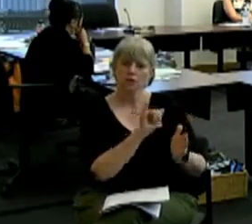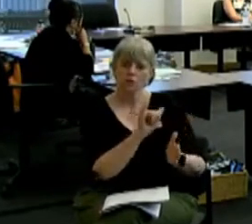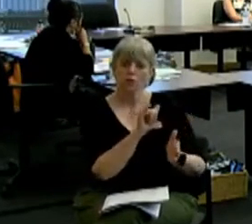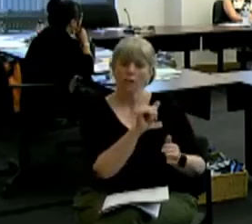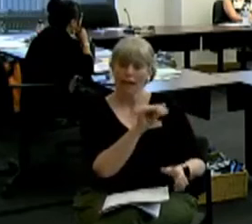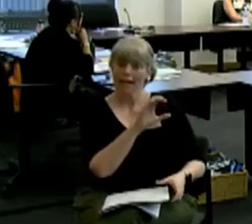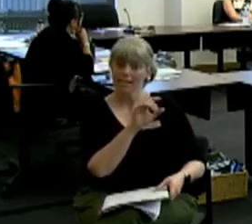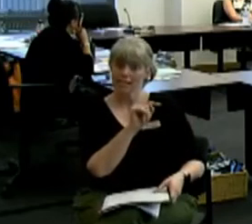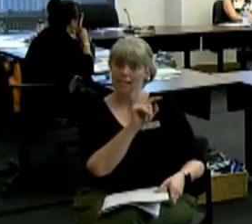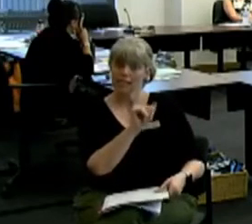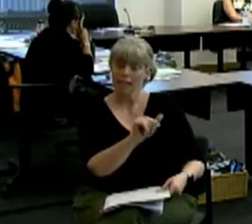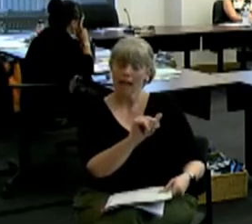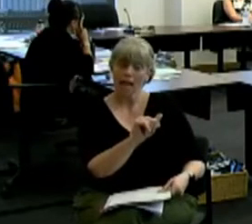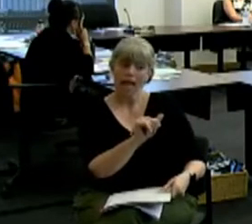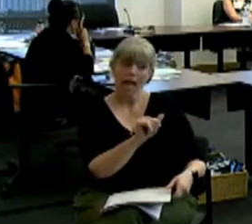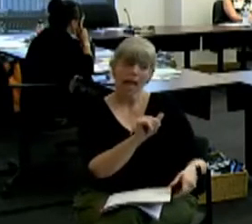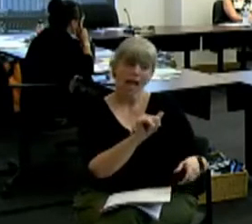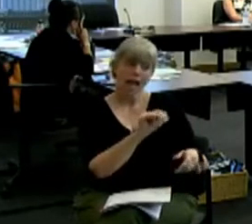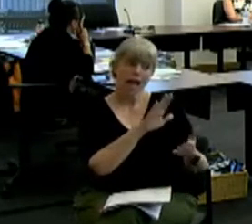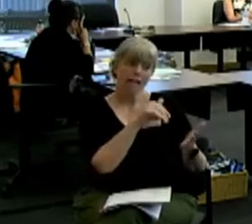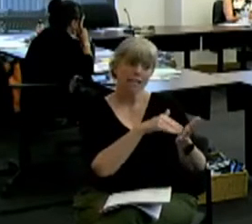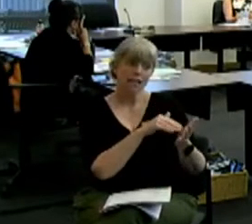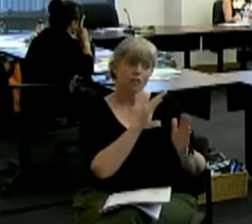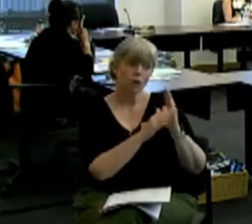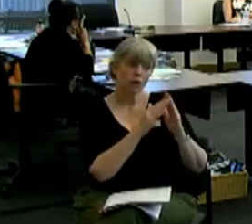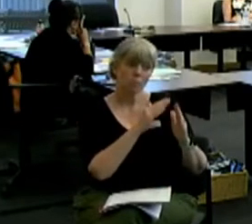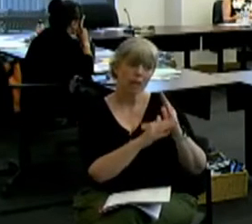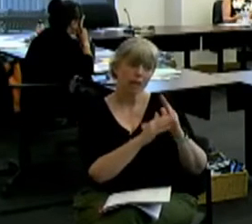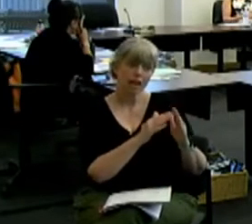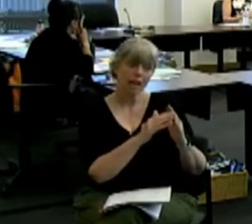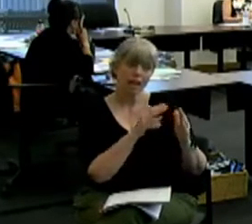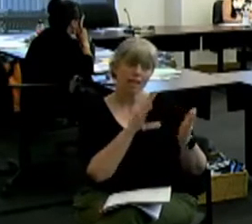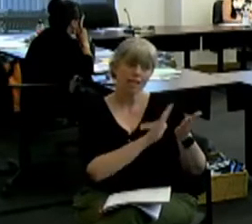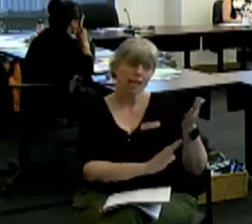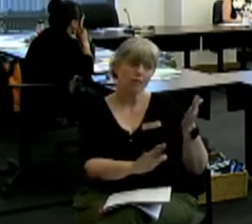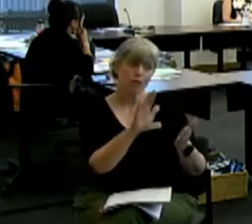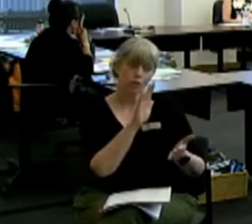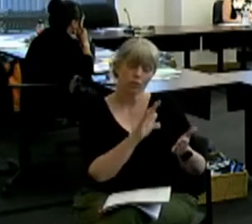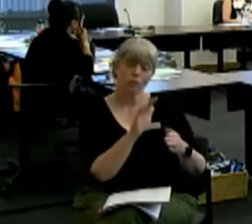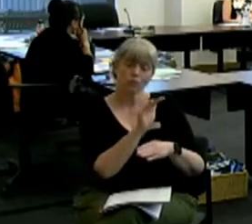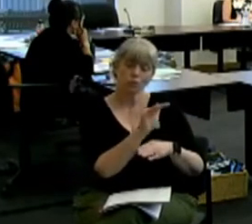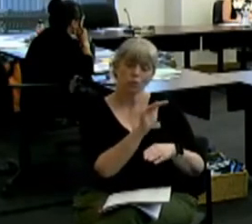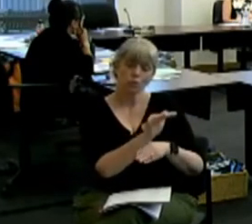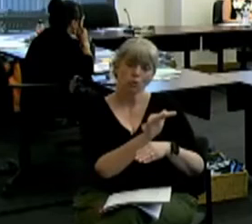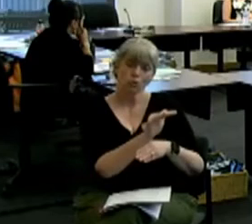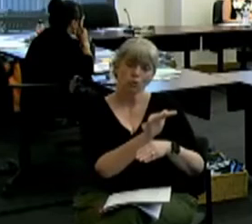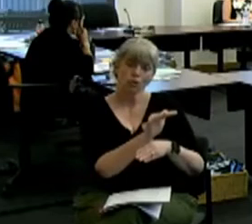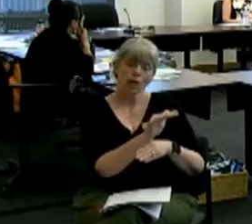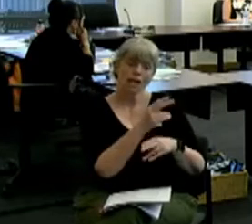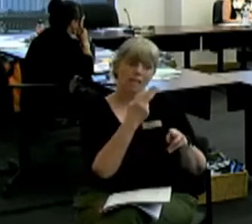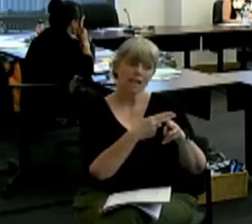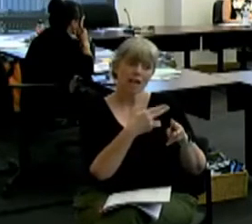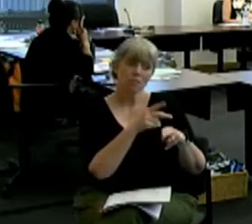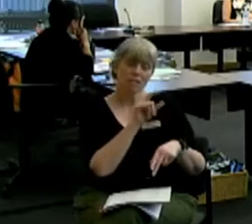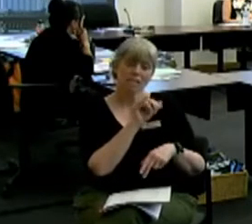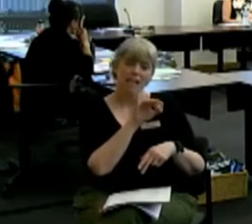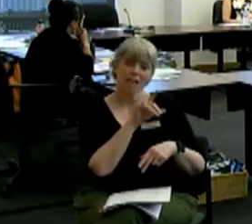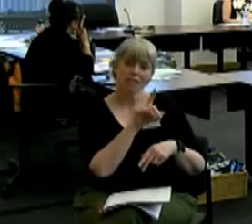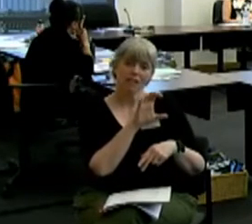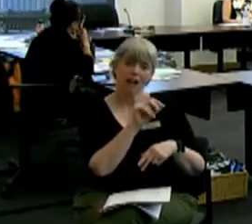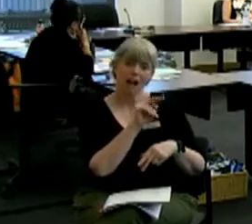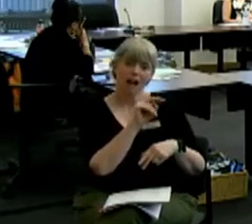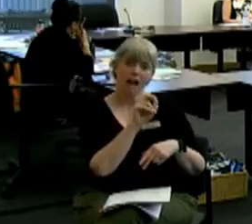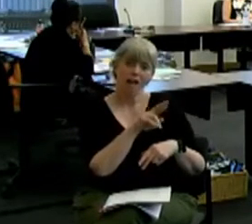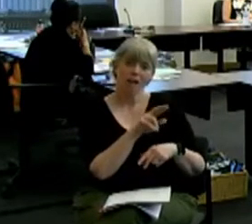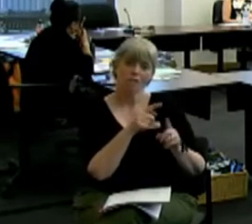the ACCT Central Committee call this afternoon, and his name is David Connor from